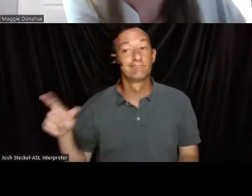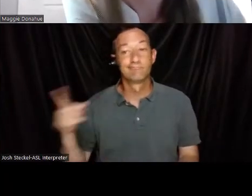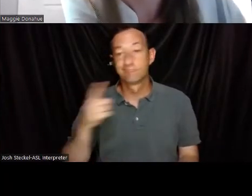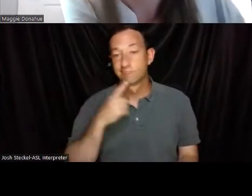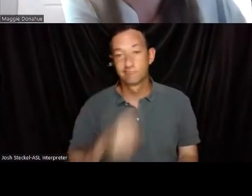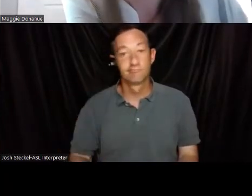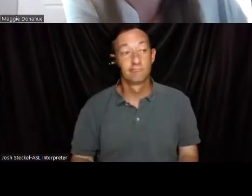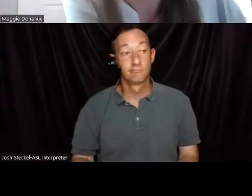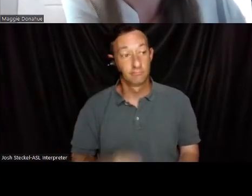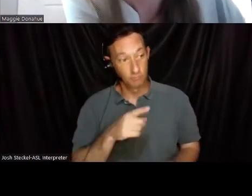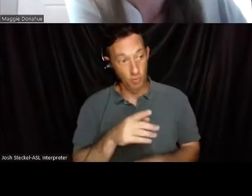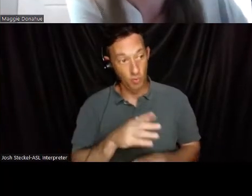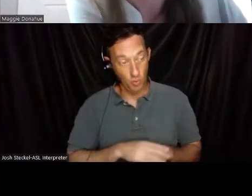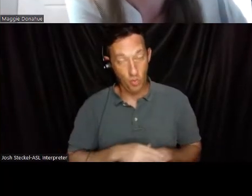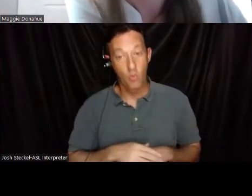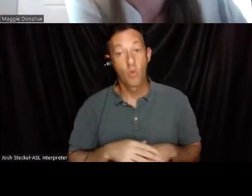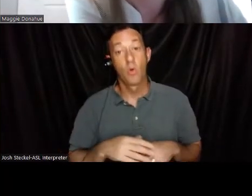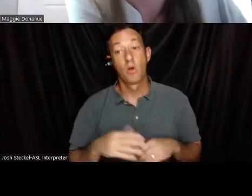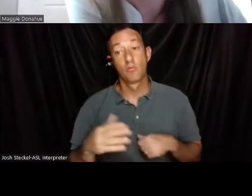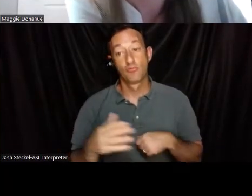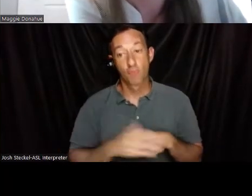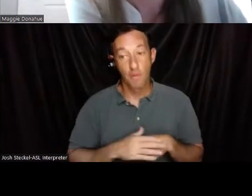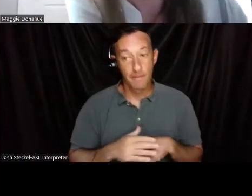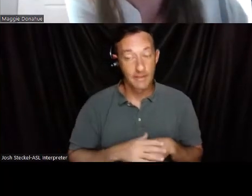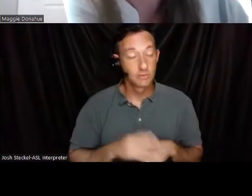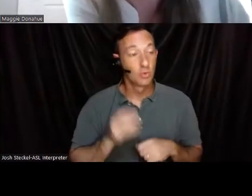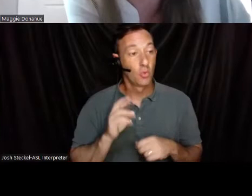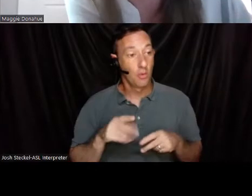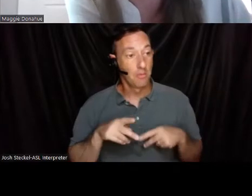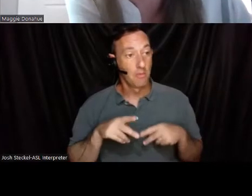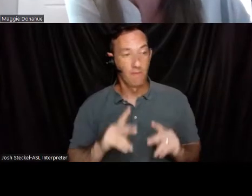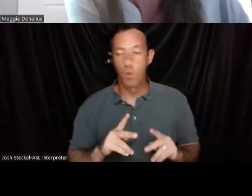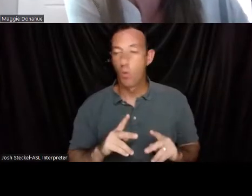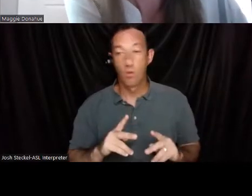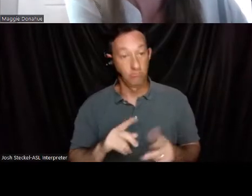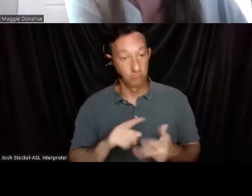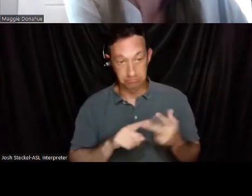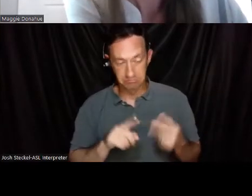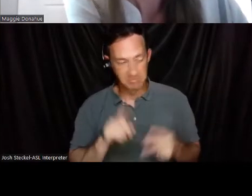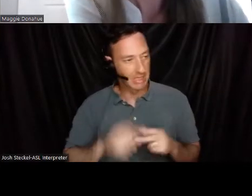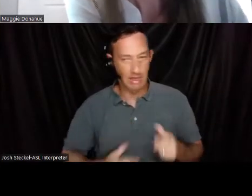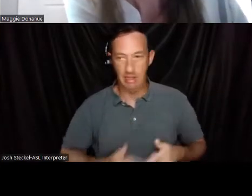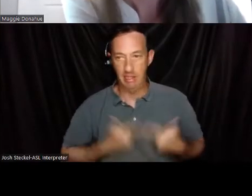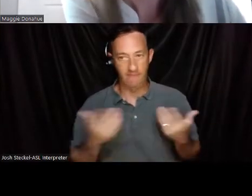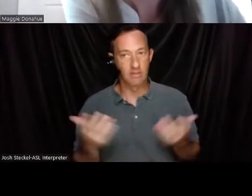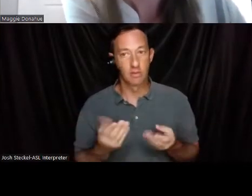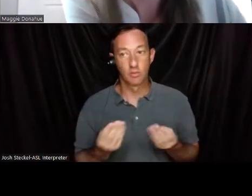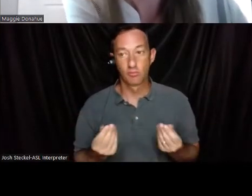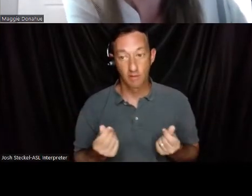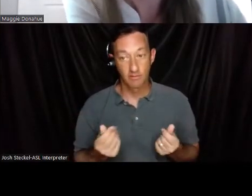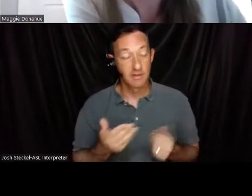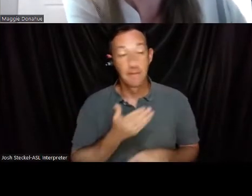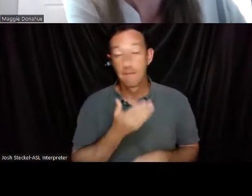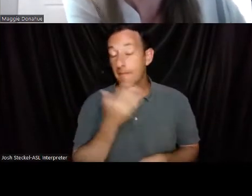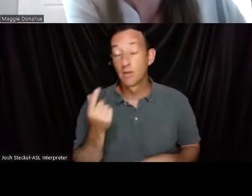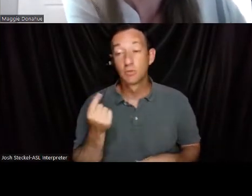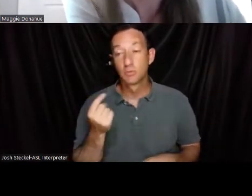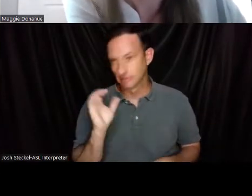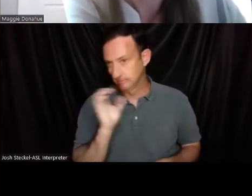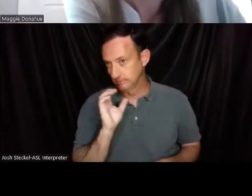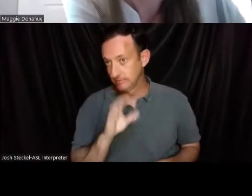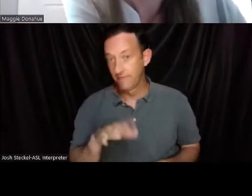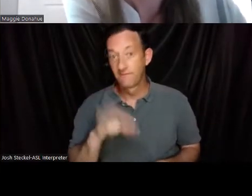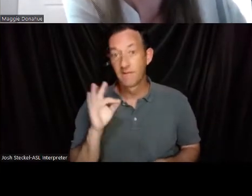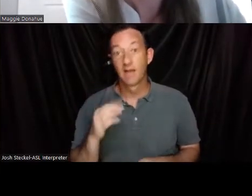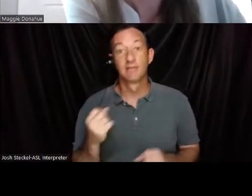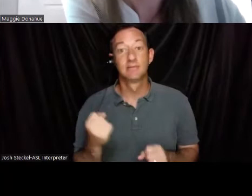who's on probation or parole can live in this property. Well, the best thing for you to find are statistics that